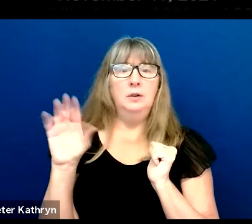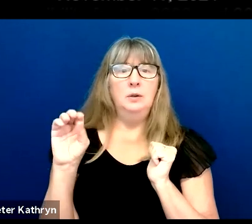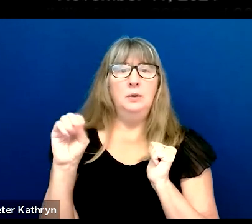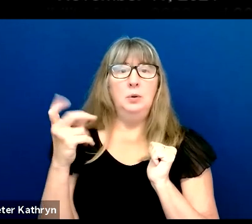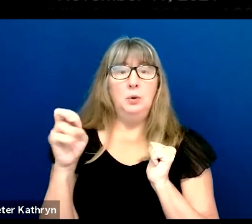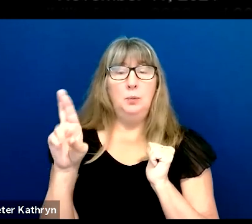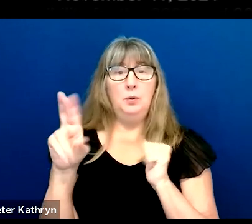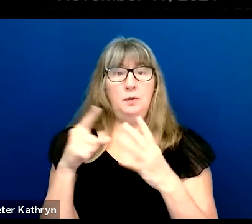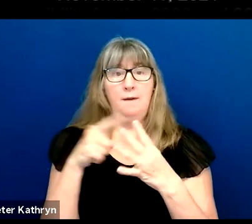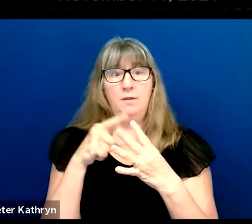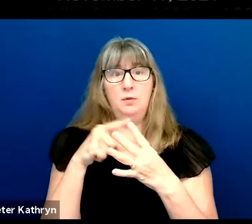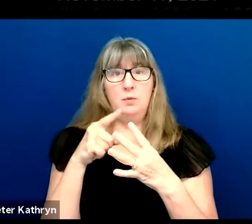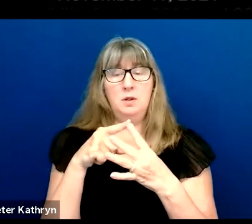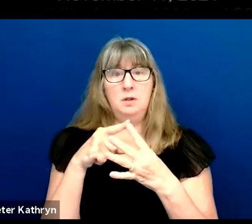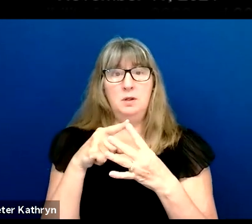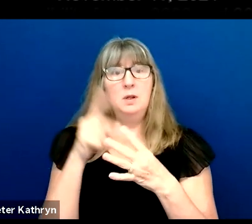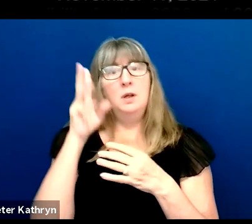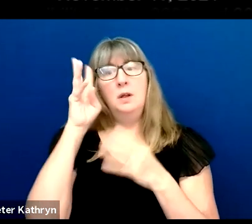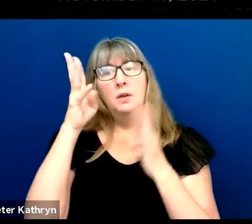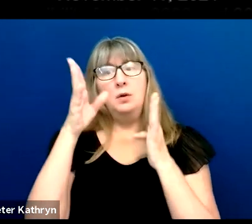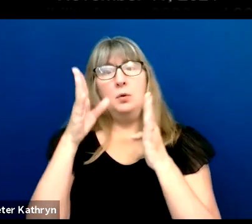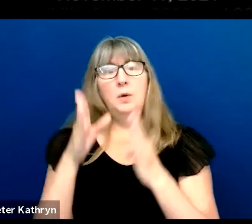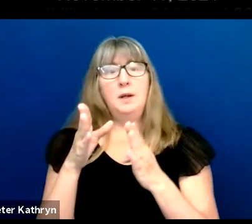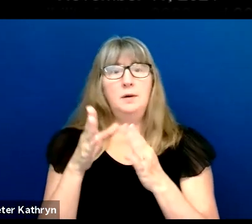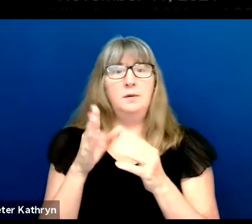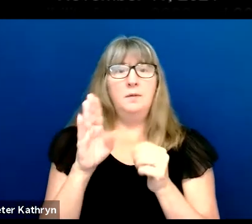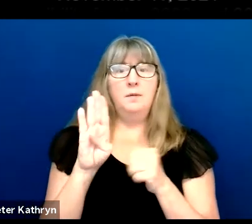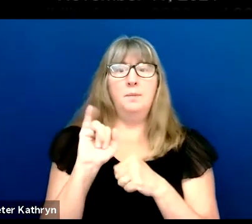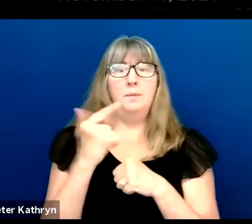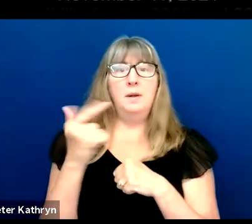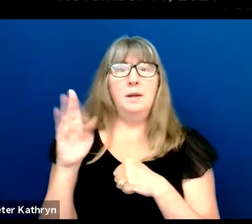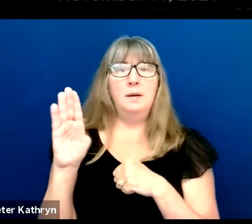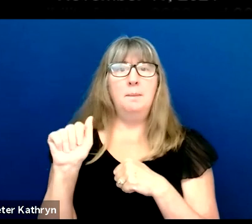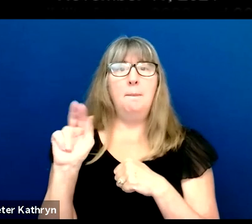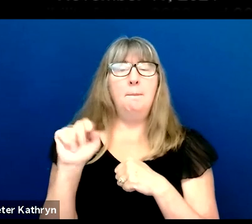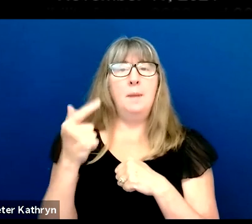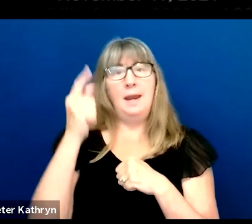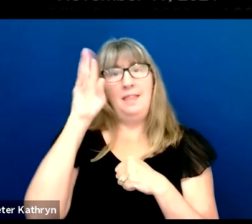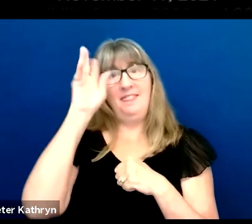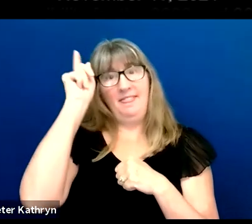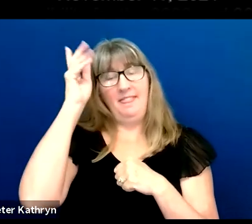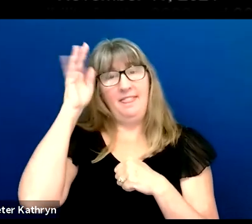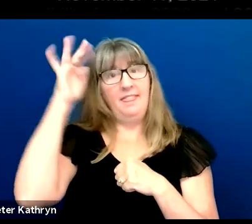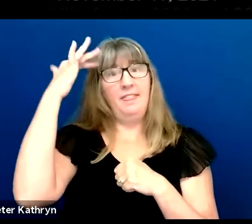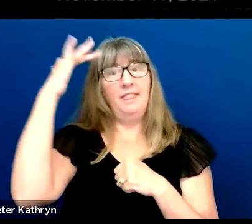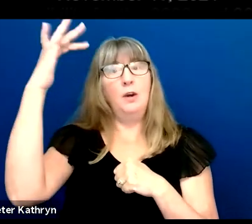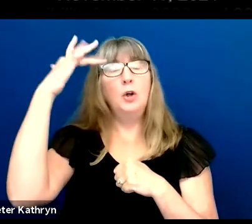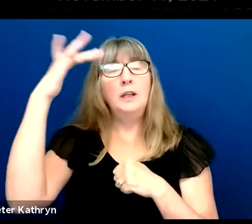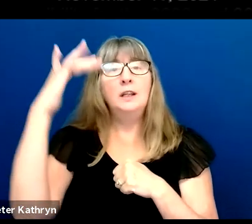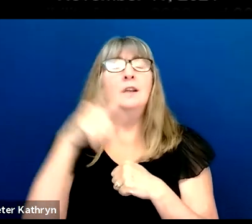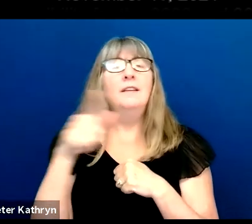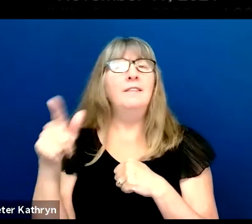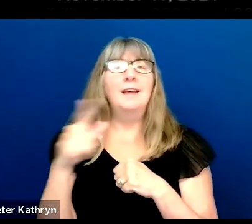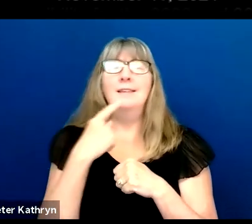like the creators of the Big Bang Theory, deny that he has autism. However, many autistic young